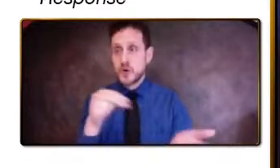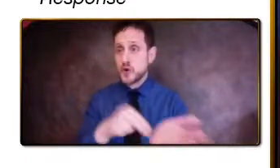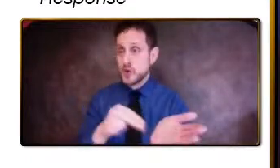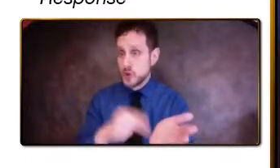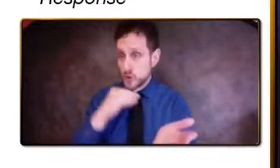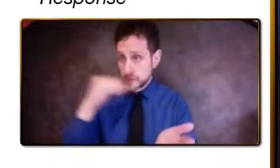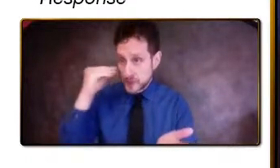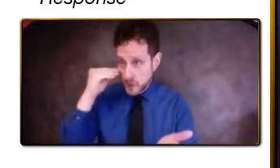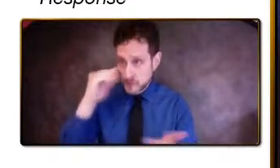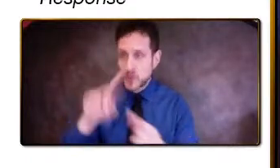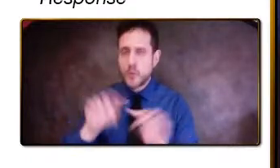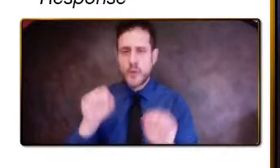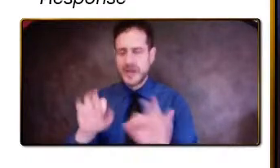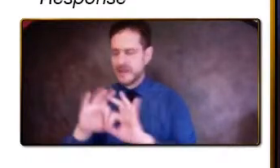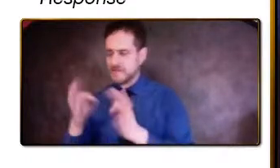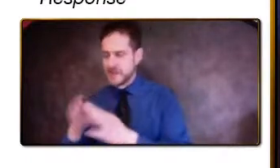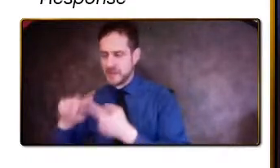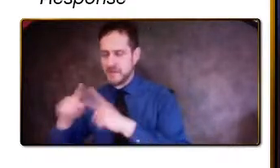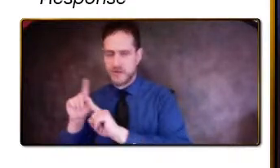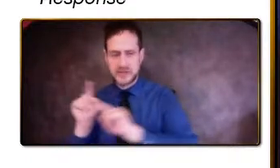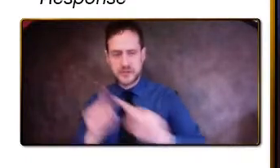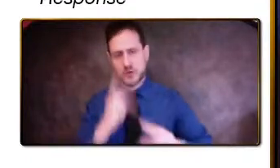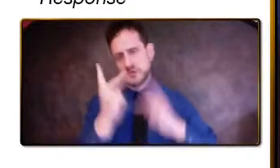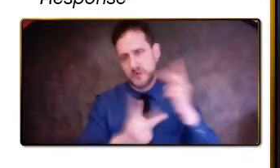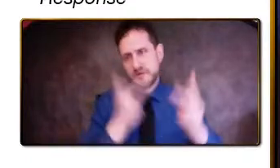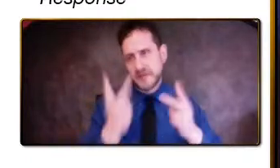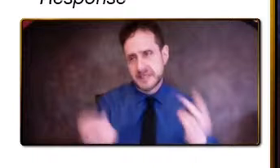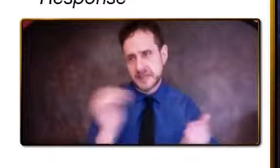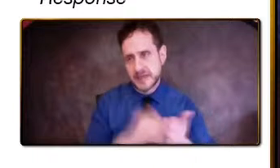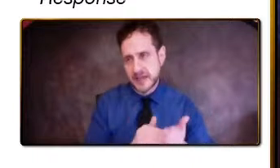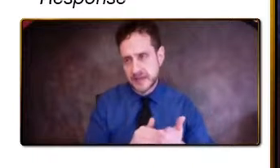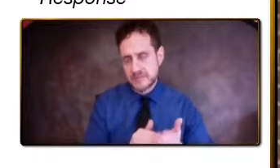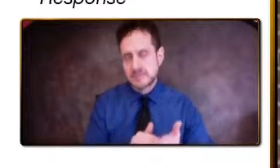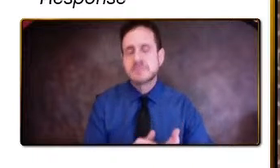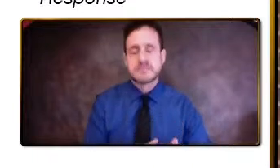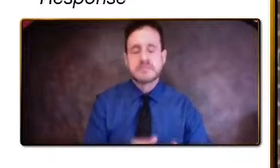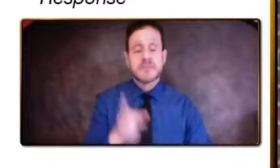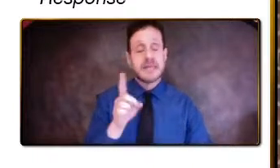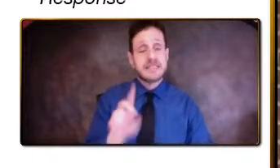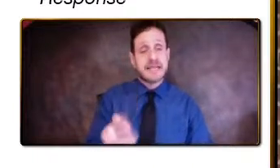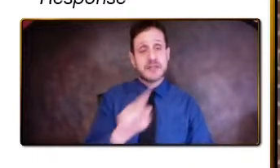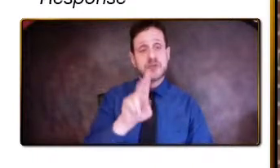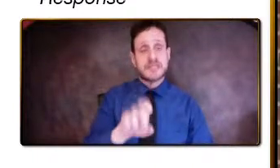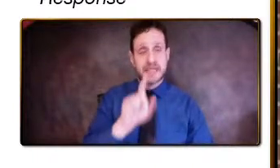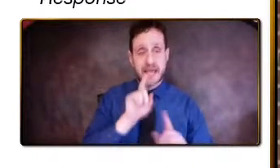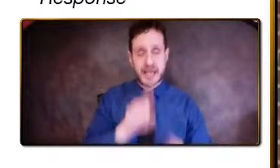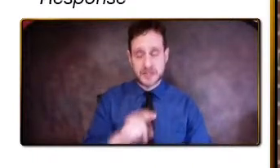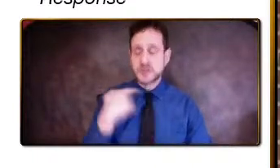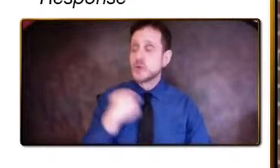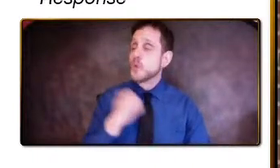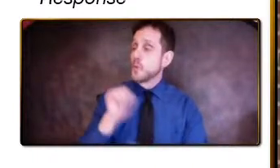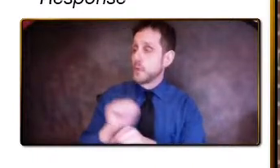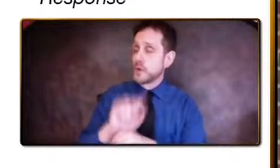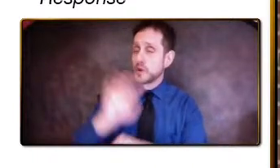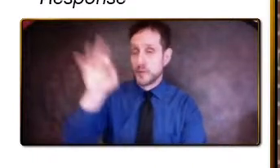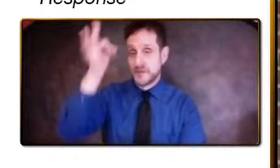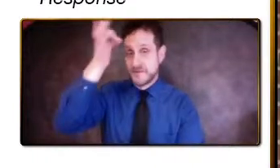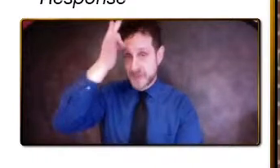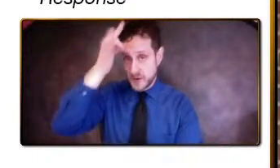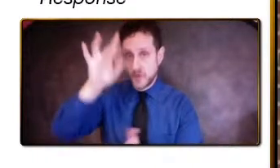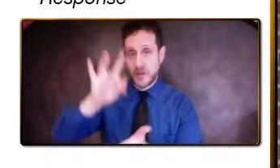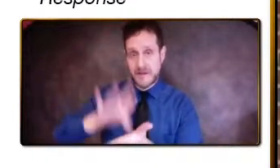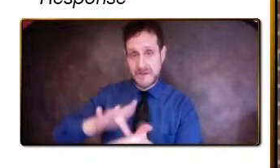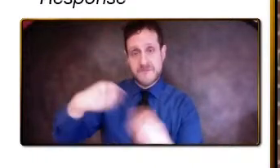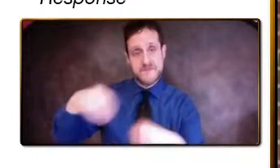Dr. Ezike. Thank you, sir. So as you know, we have engaged with the Federal Pharmacy Partnership Program,